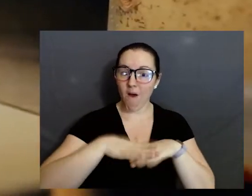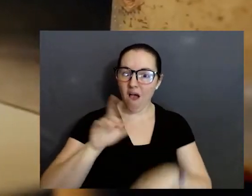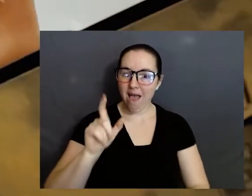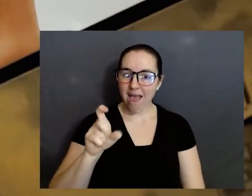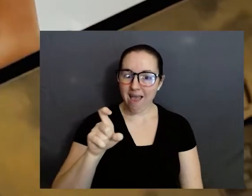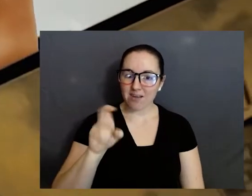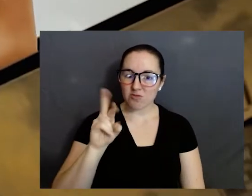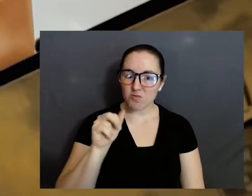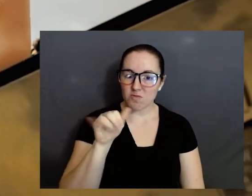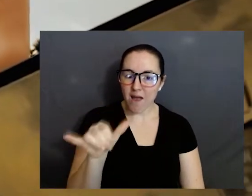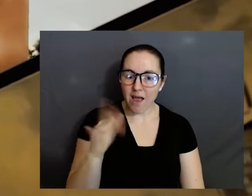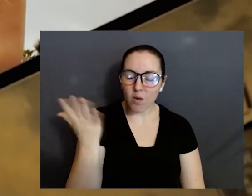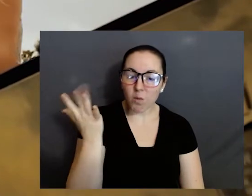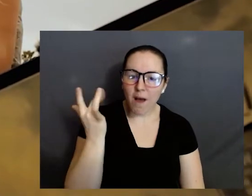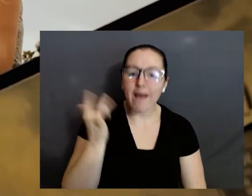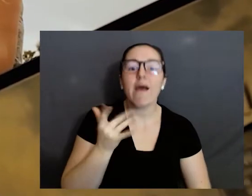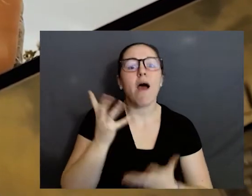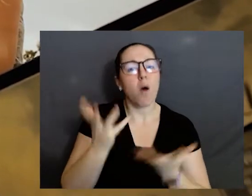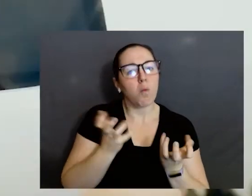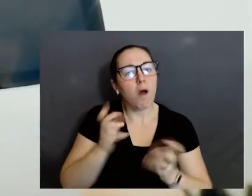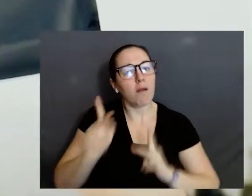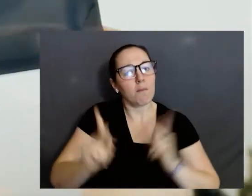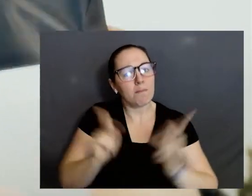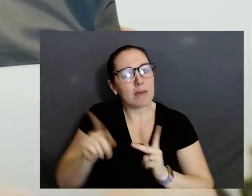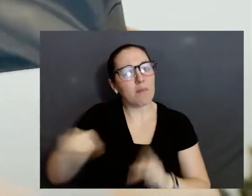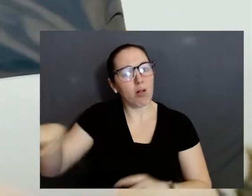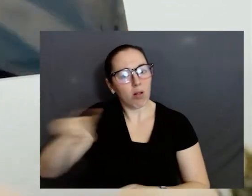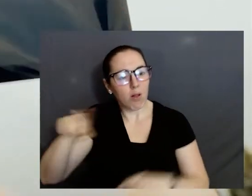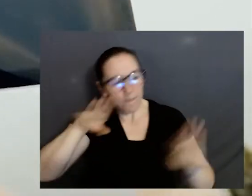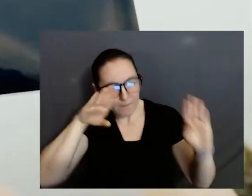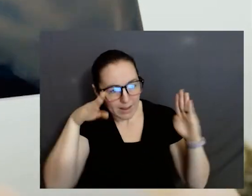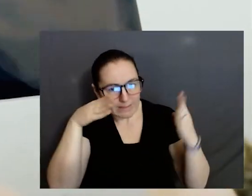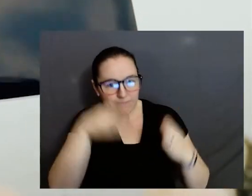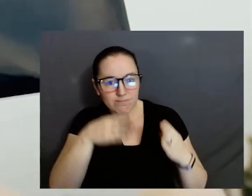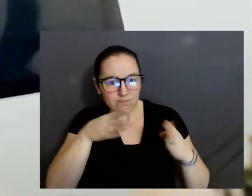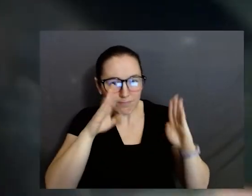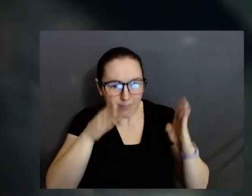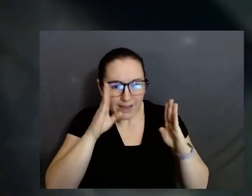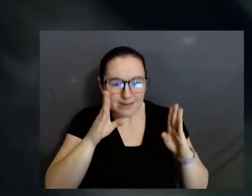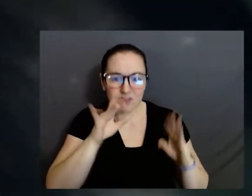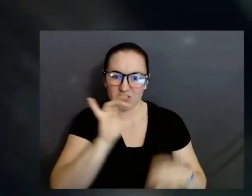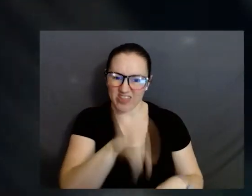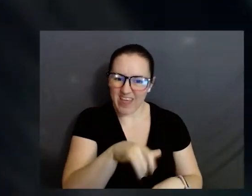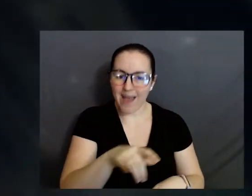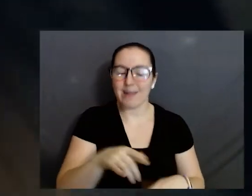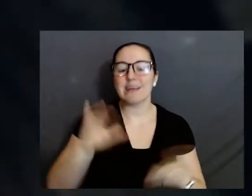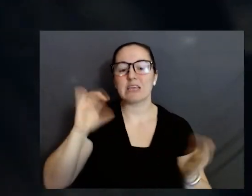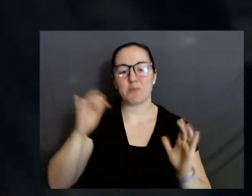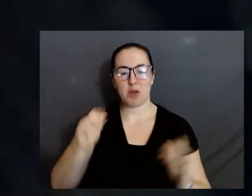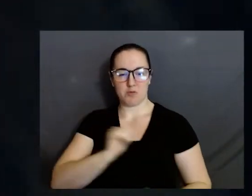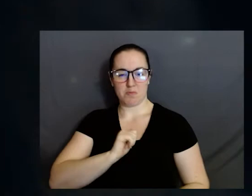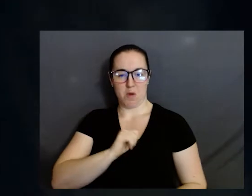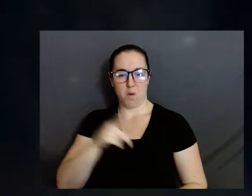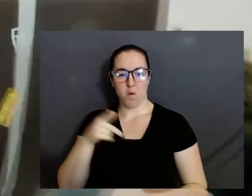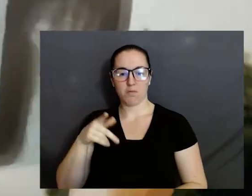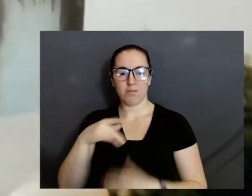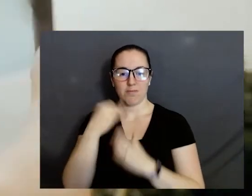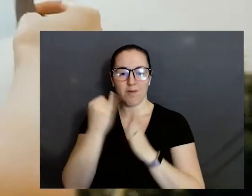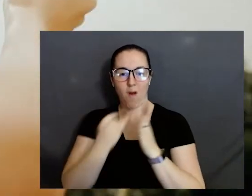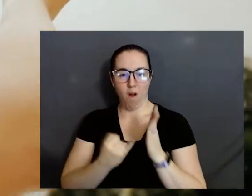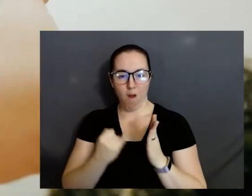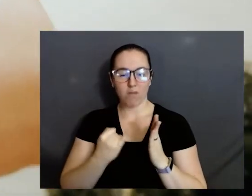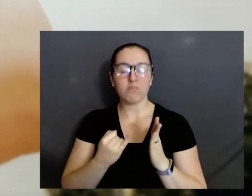I started painting on x-rays because I needed a canvas that people would pay attention to rather than focusing on my